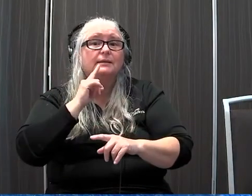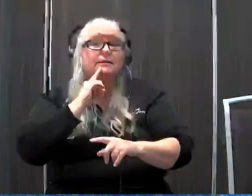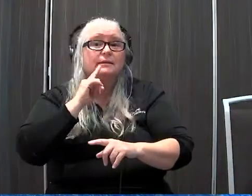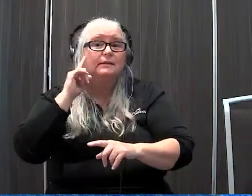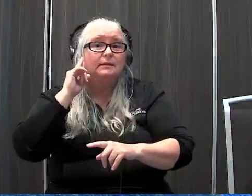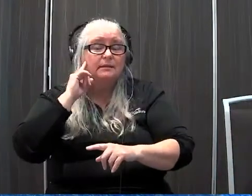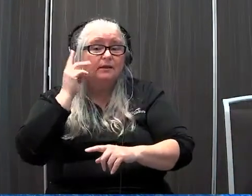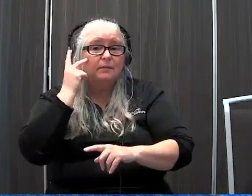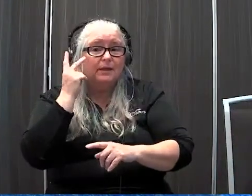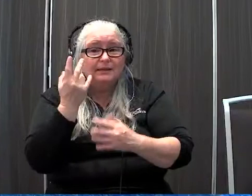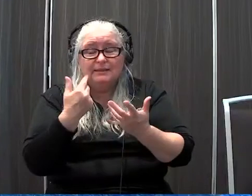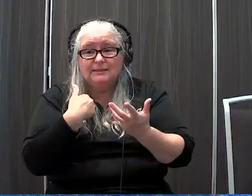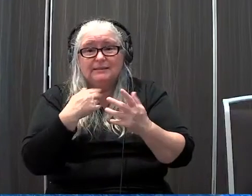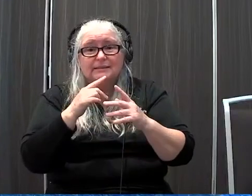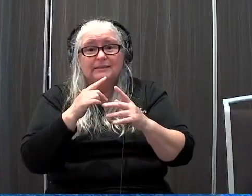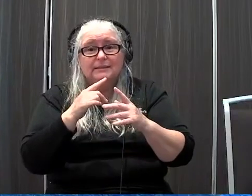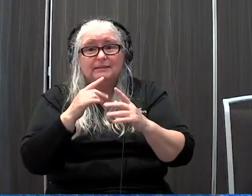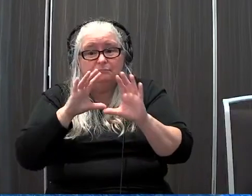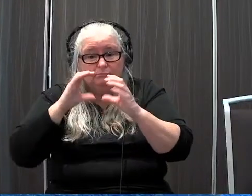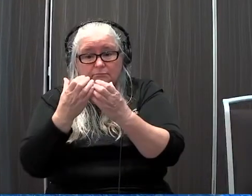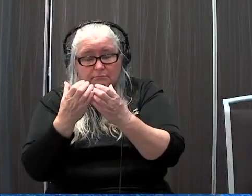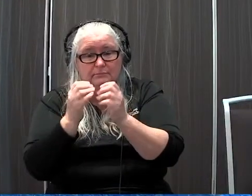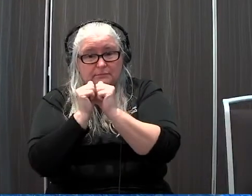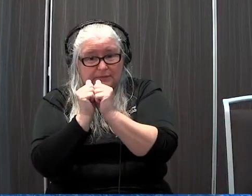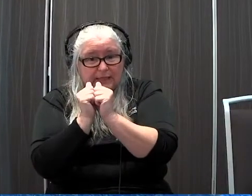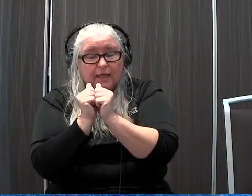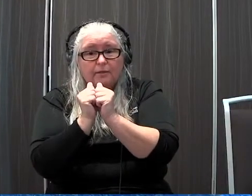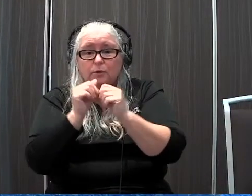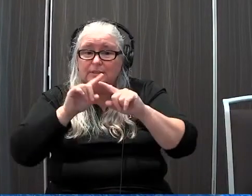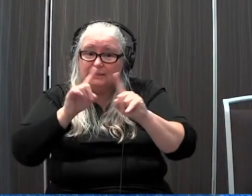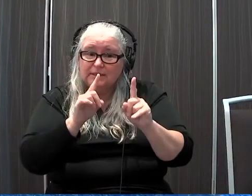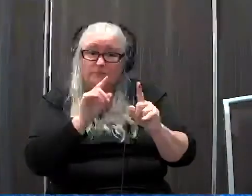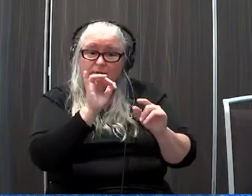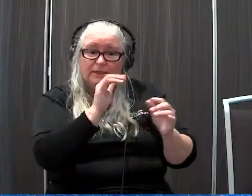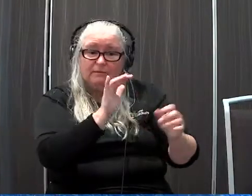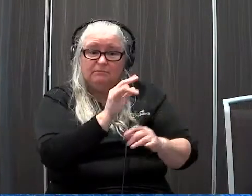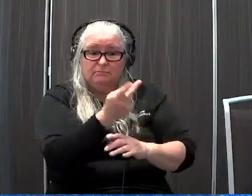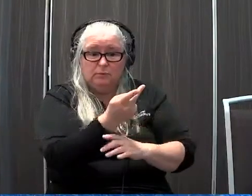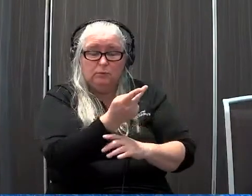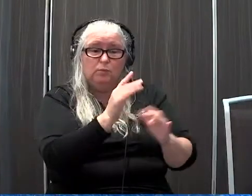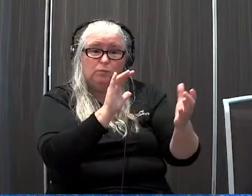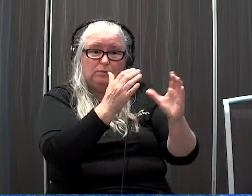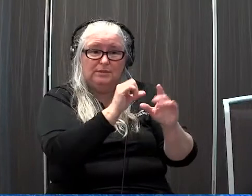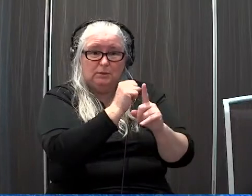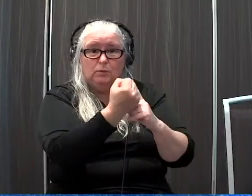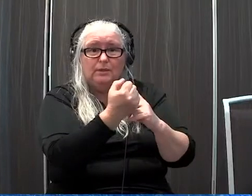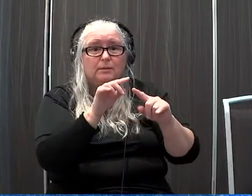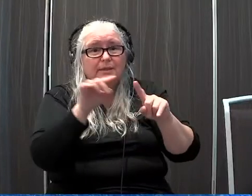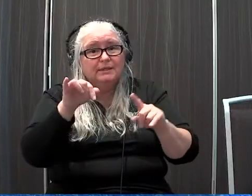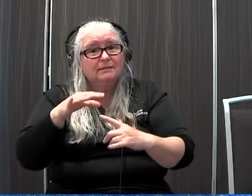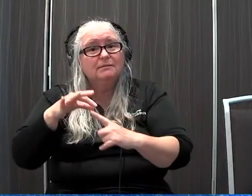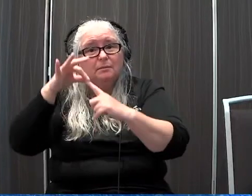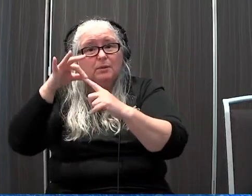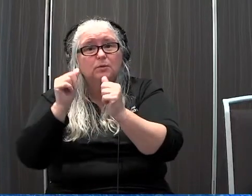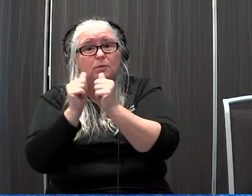those in isolation. Deafblindness is really unique, and there are additional considerations on top of